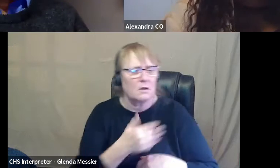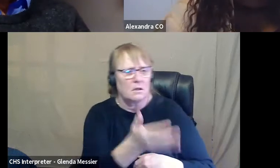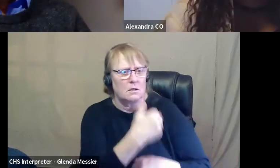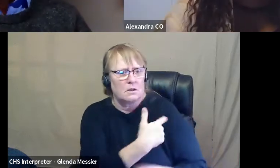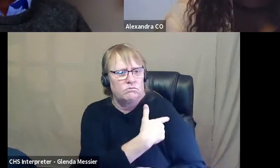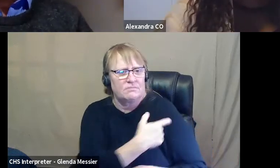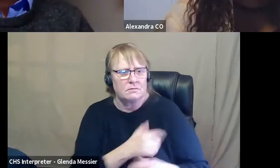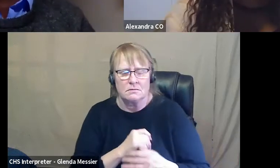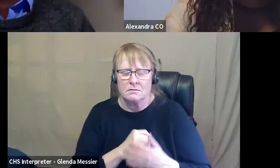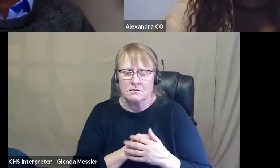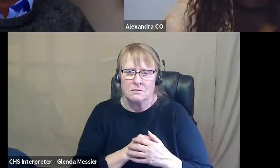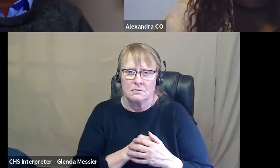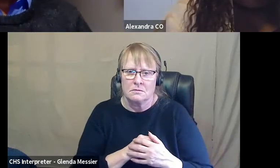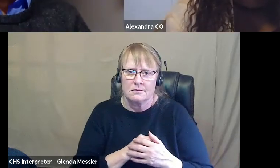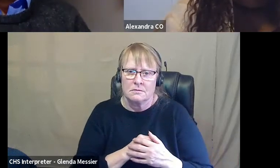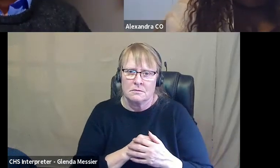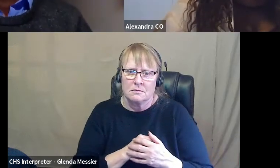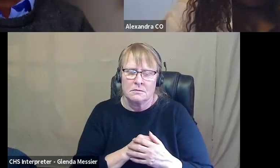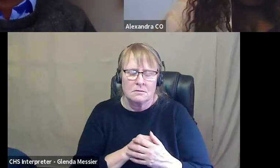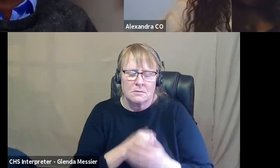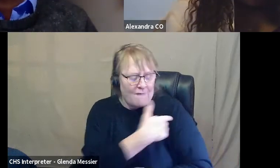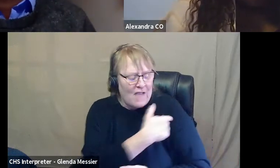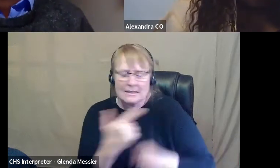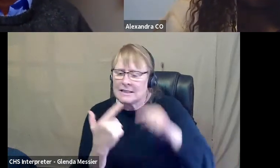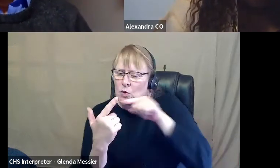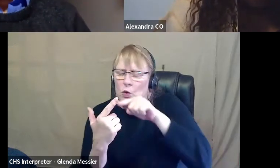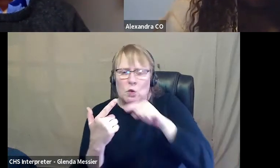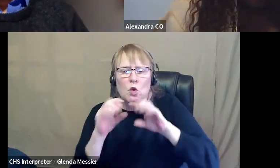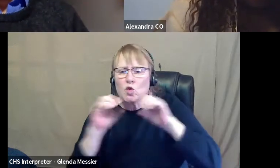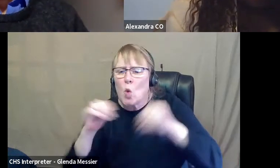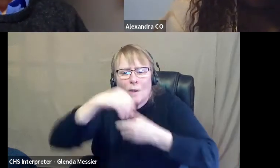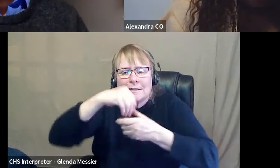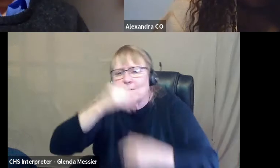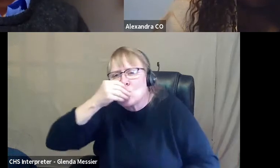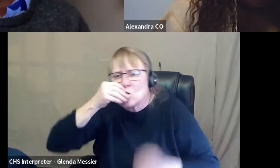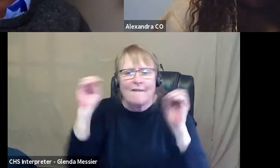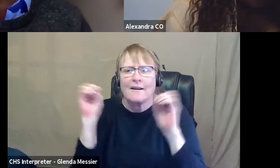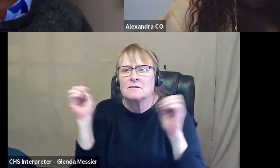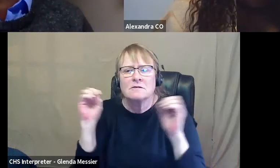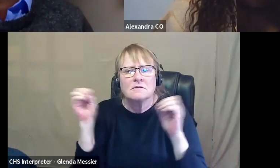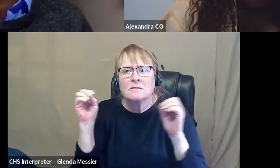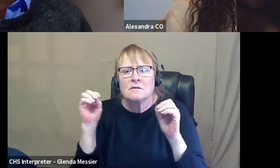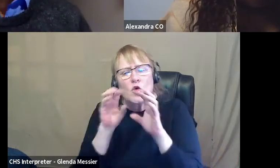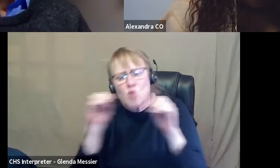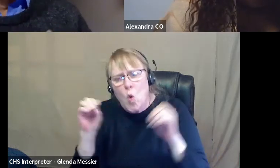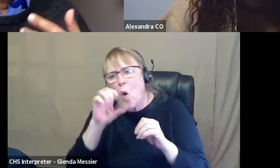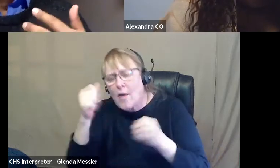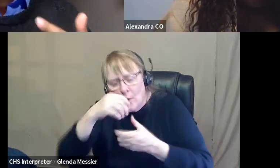the vaccine, there's no food products, there's no antibiotics. So some of those things that commonly cause